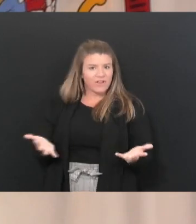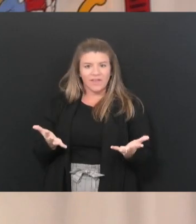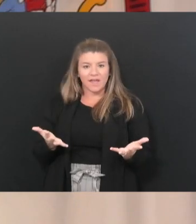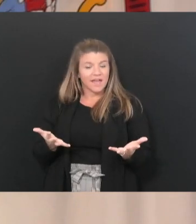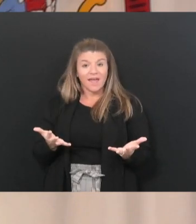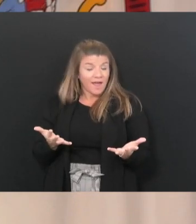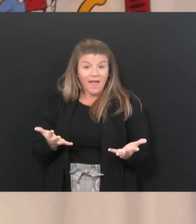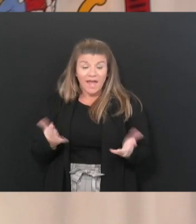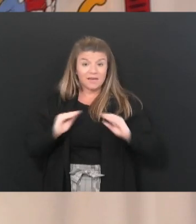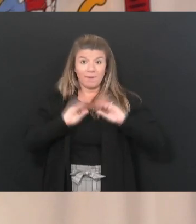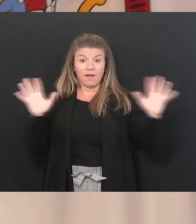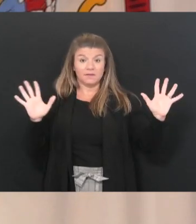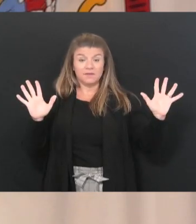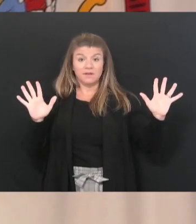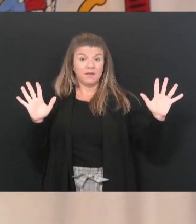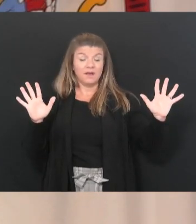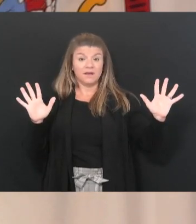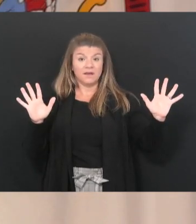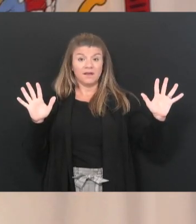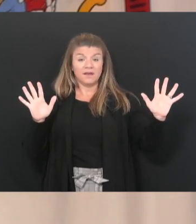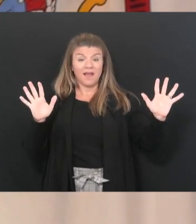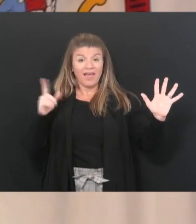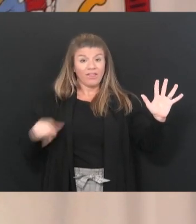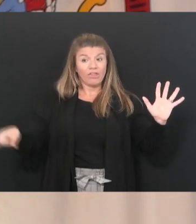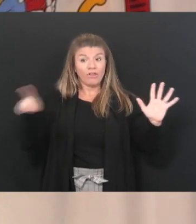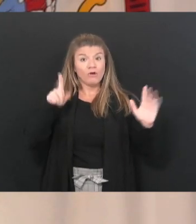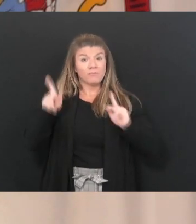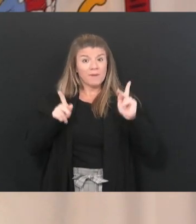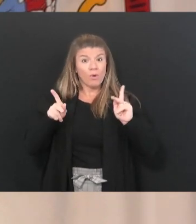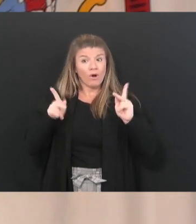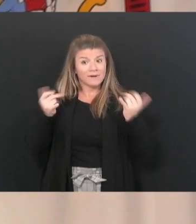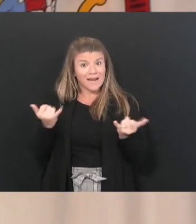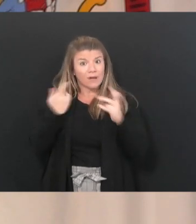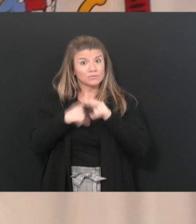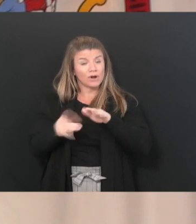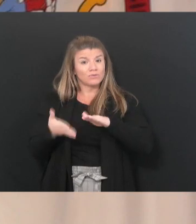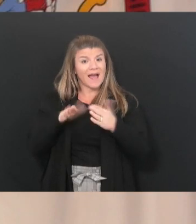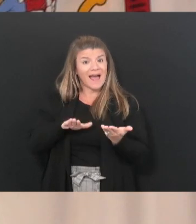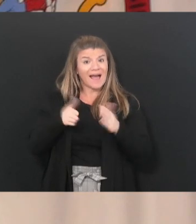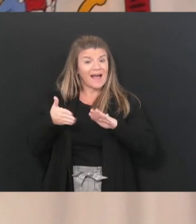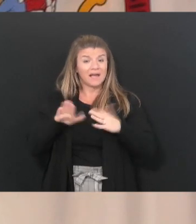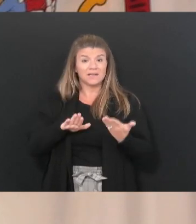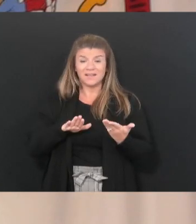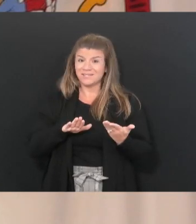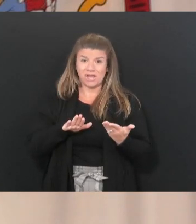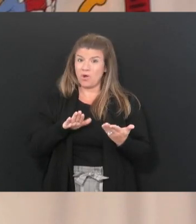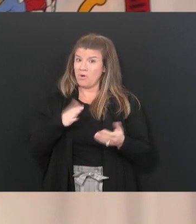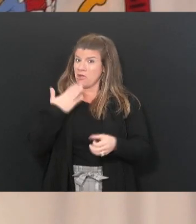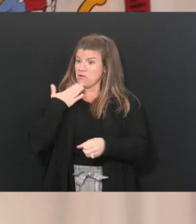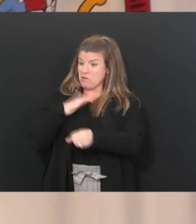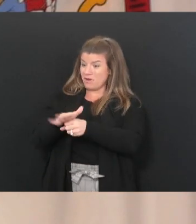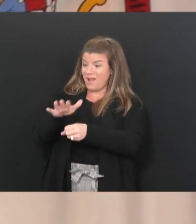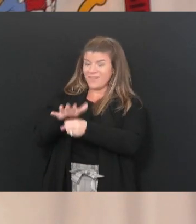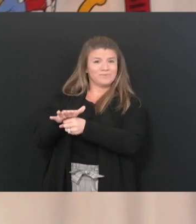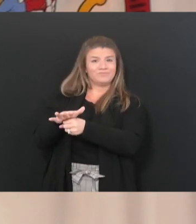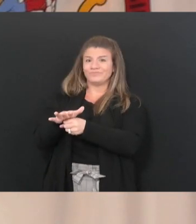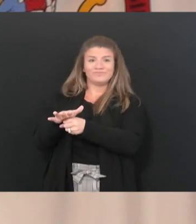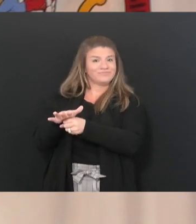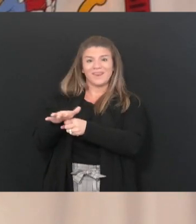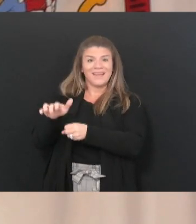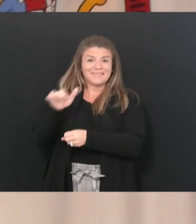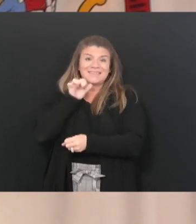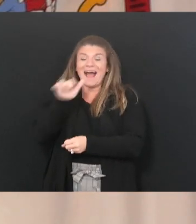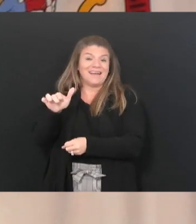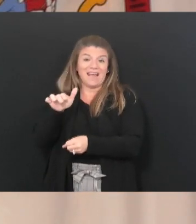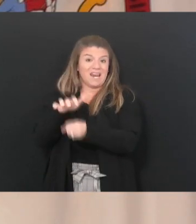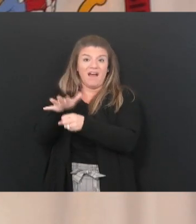just as frank as I can be, some of those people are dying. So just good enough's not good enough. I mean, it